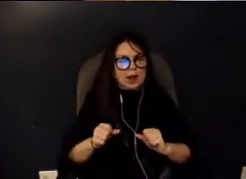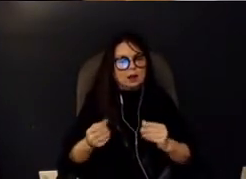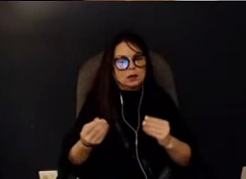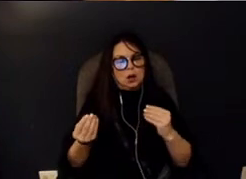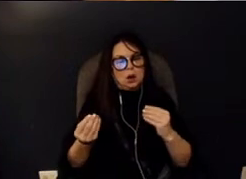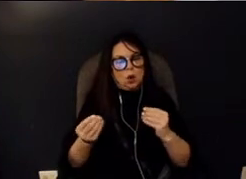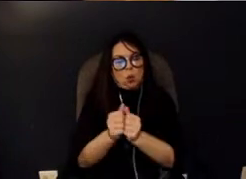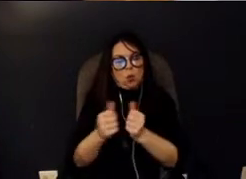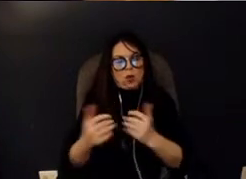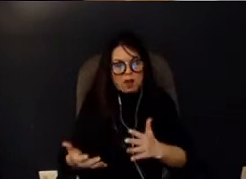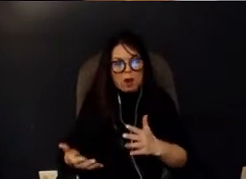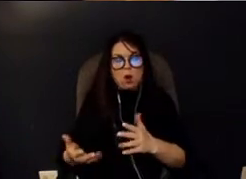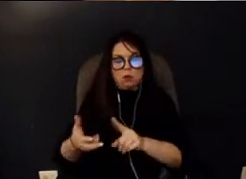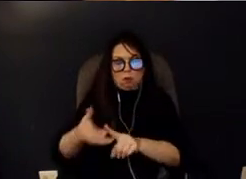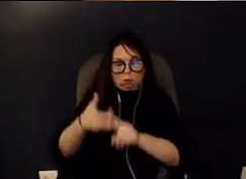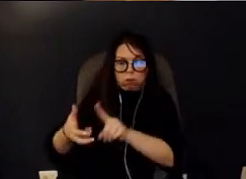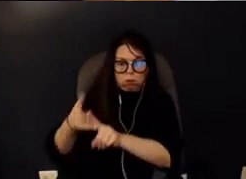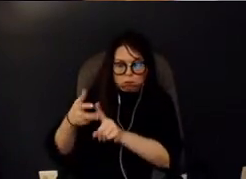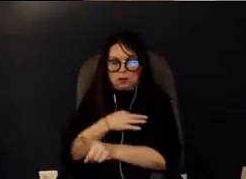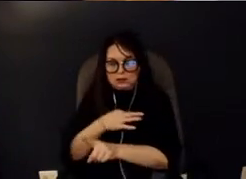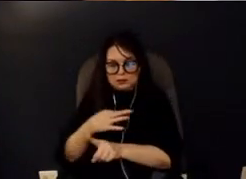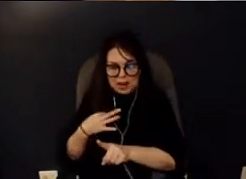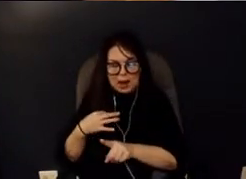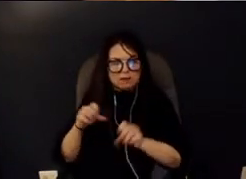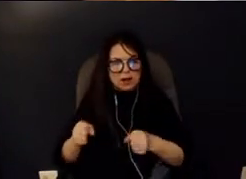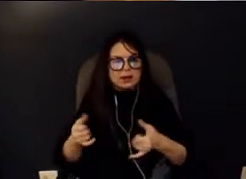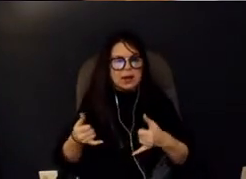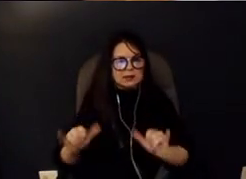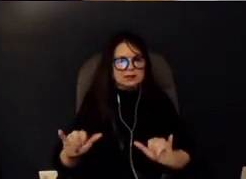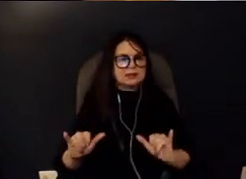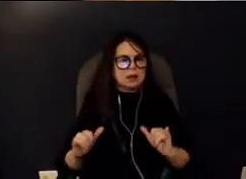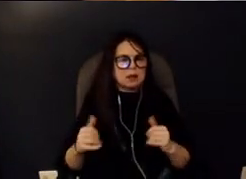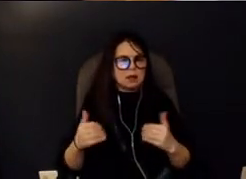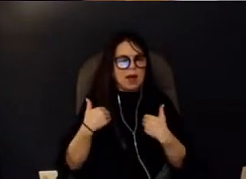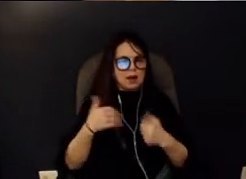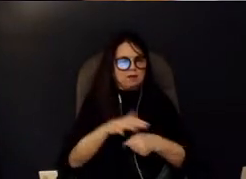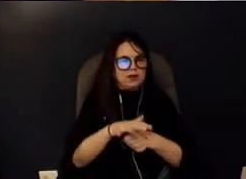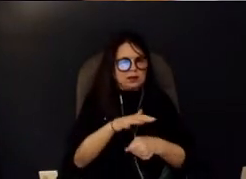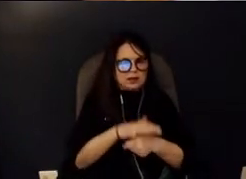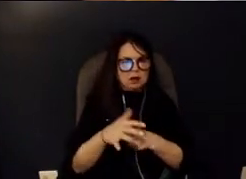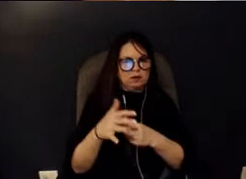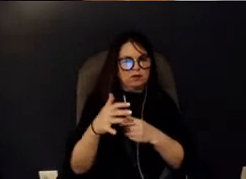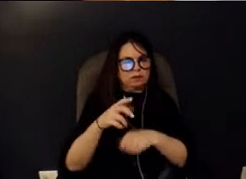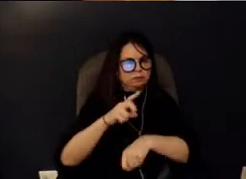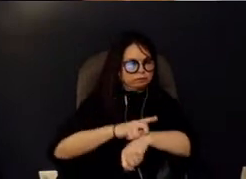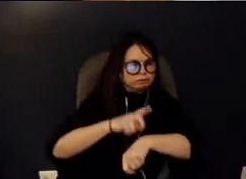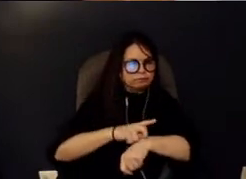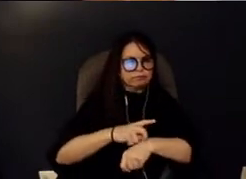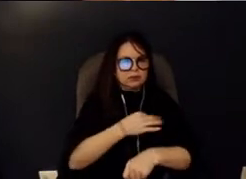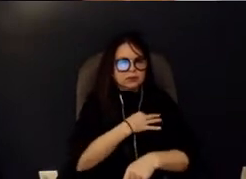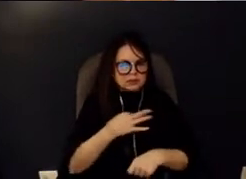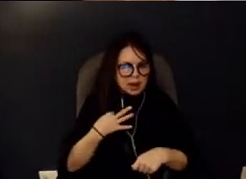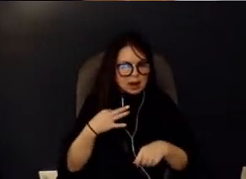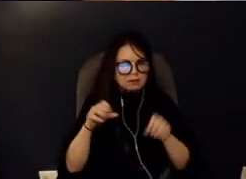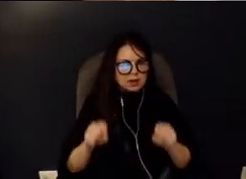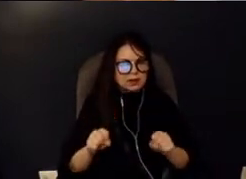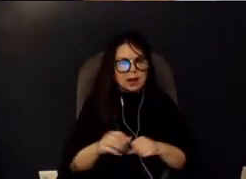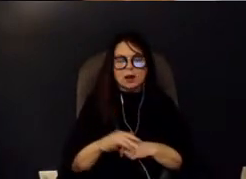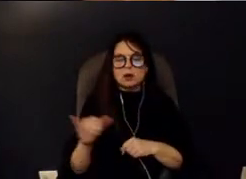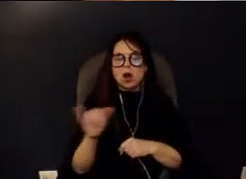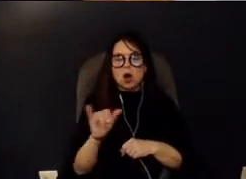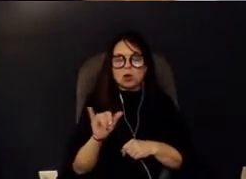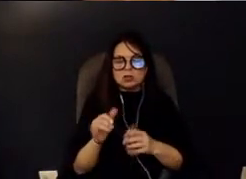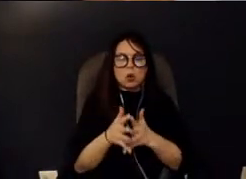we could have lower numbers. We also are making a number of investments in alternative response